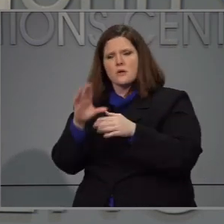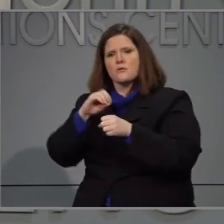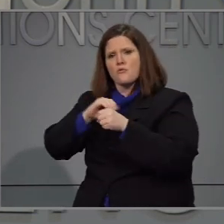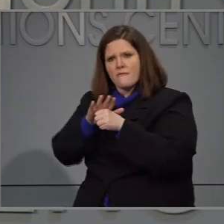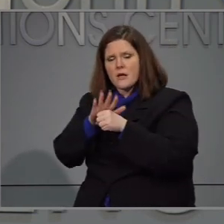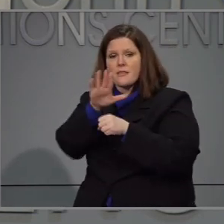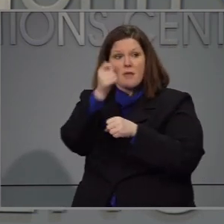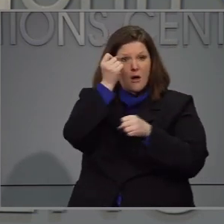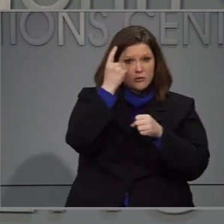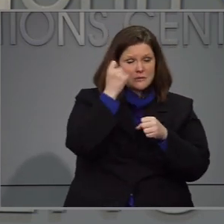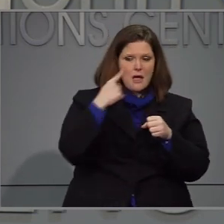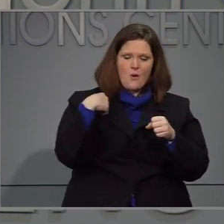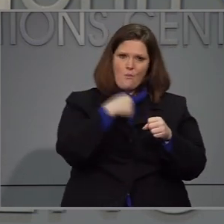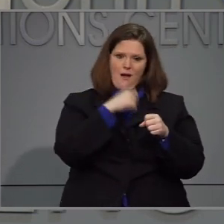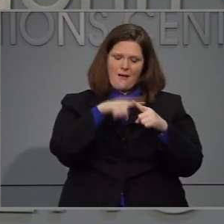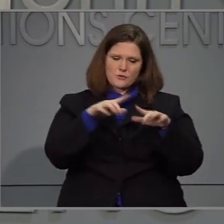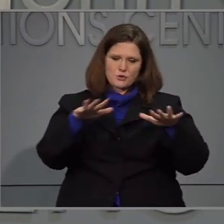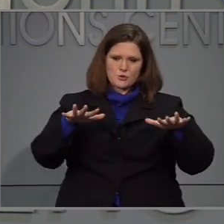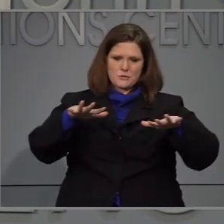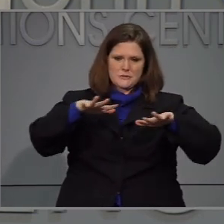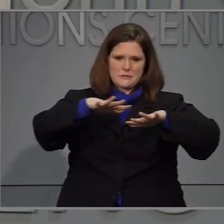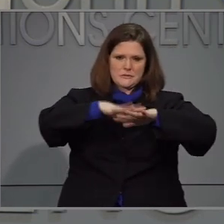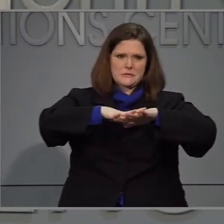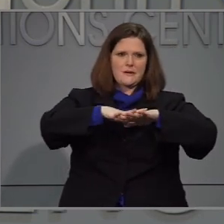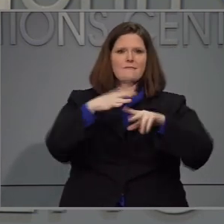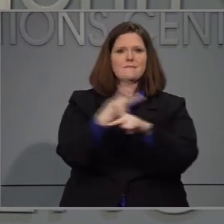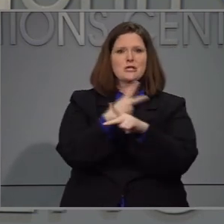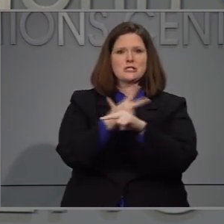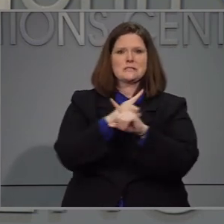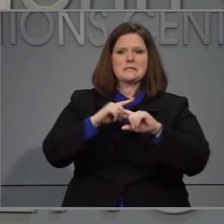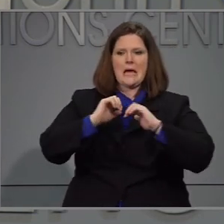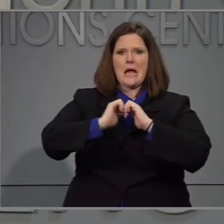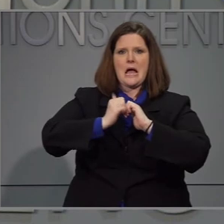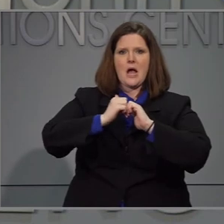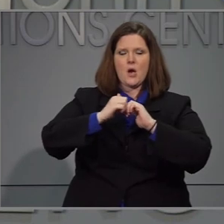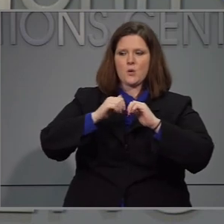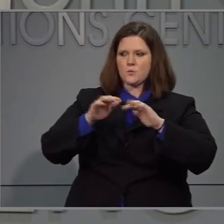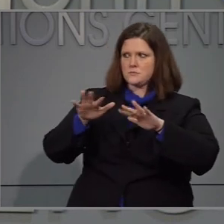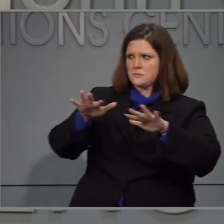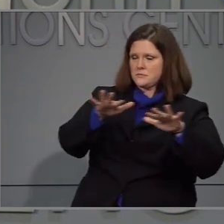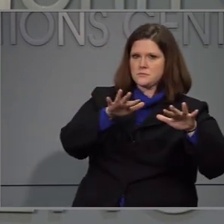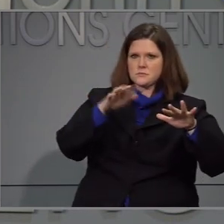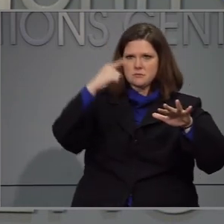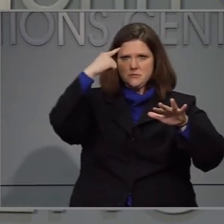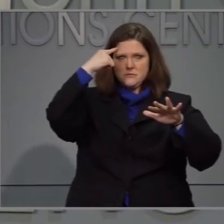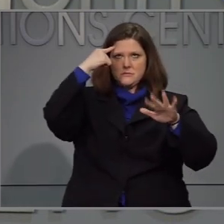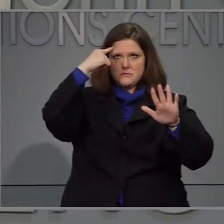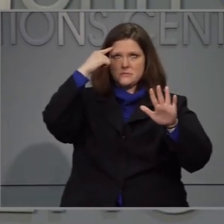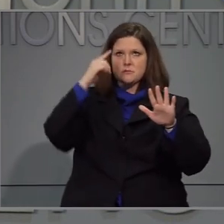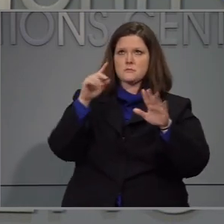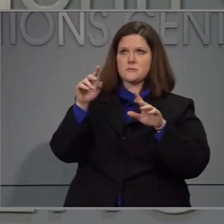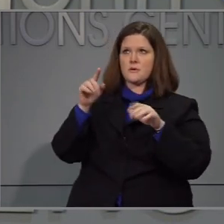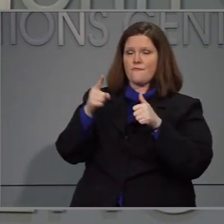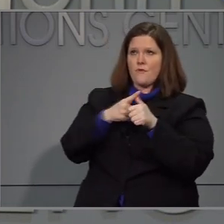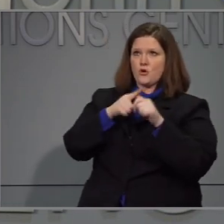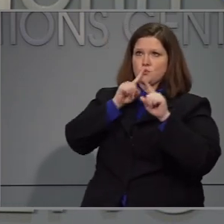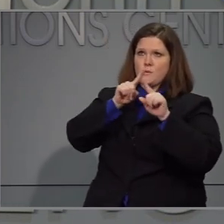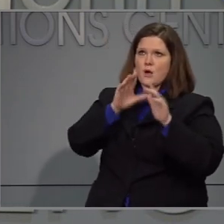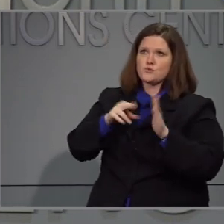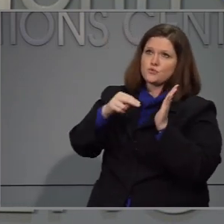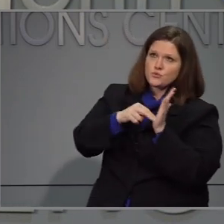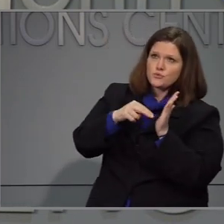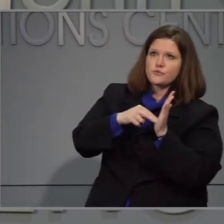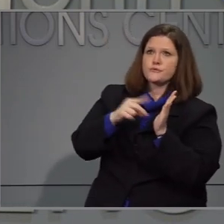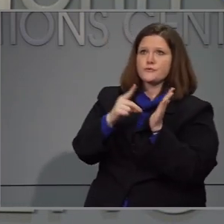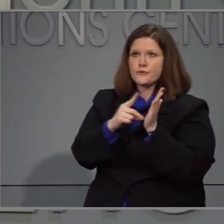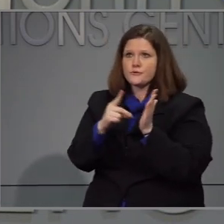our response would have to be a little bit different, that we would have to think more about protecting our first responders, that